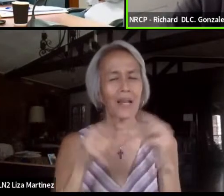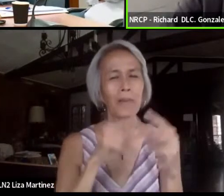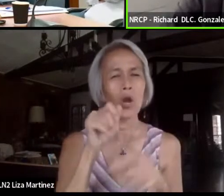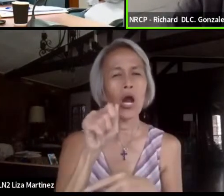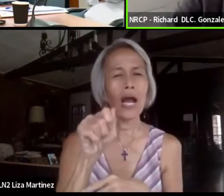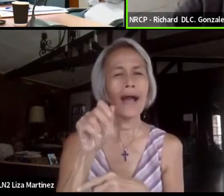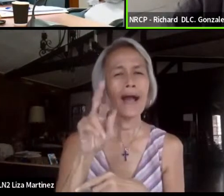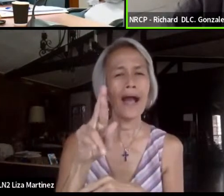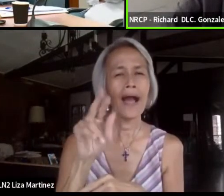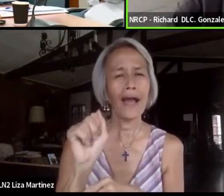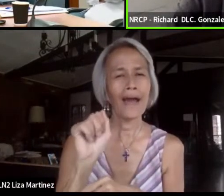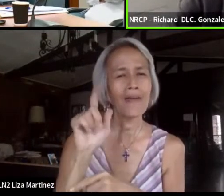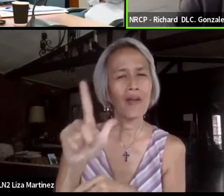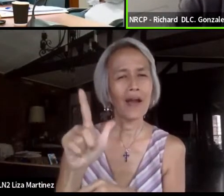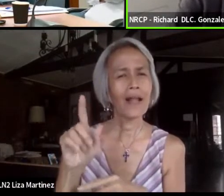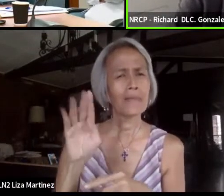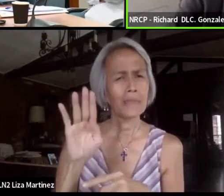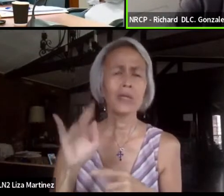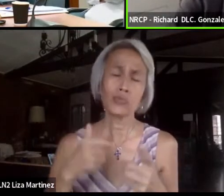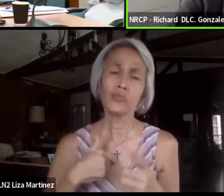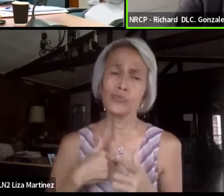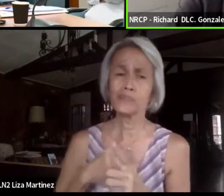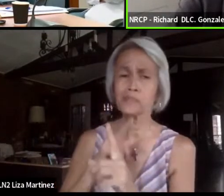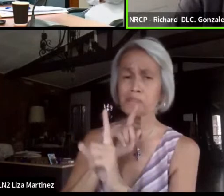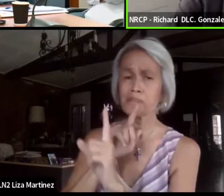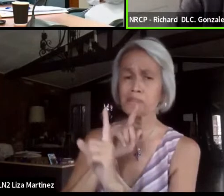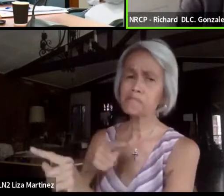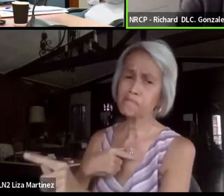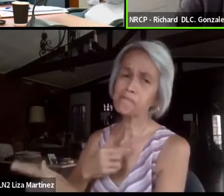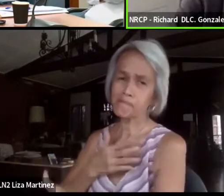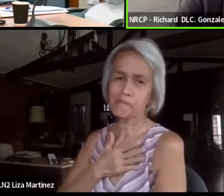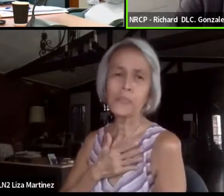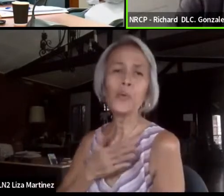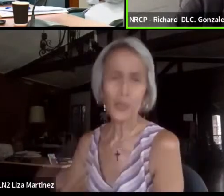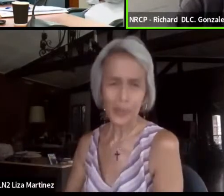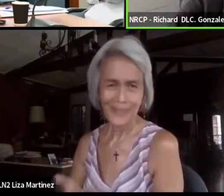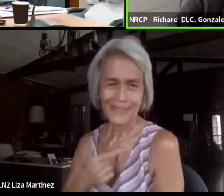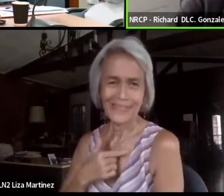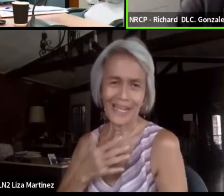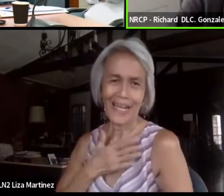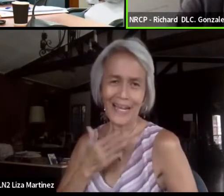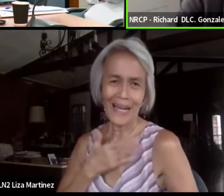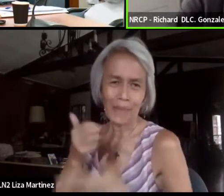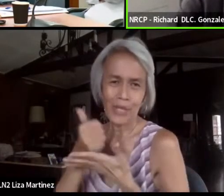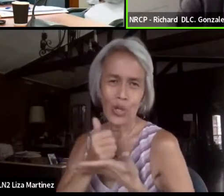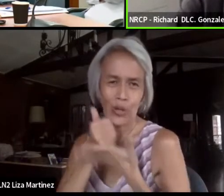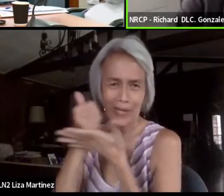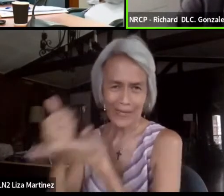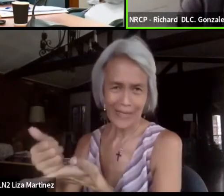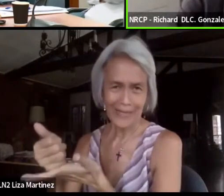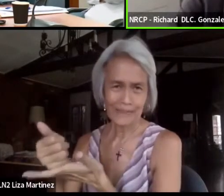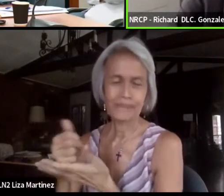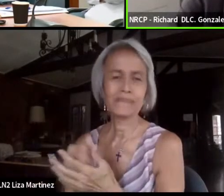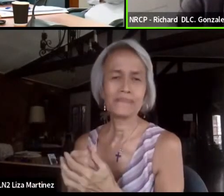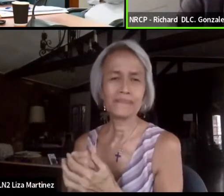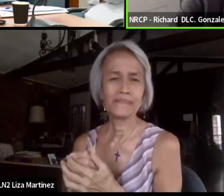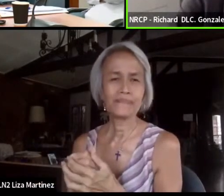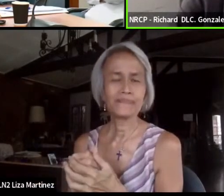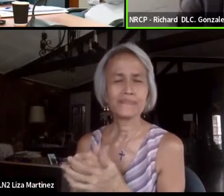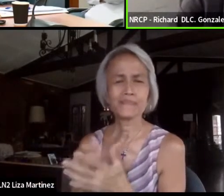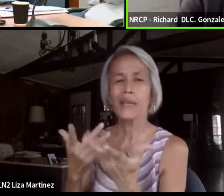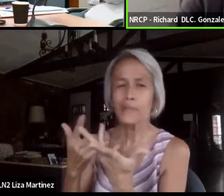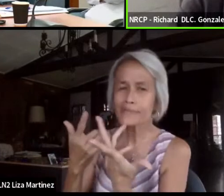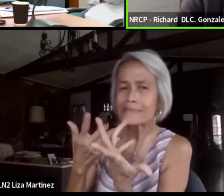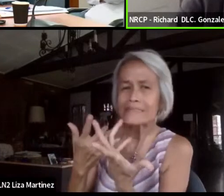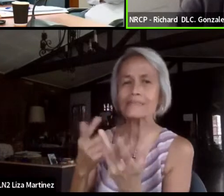I'll be very happy to help, Your Honor. In fact, my other organization, PIMEA, they had another meeting